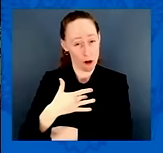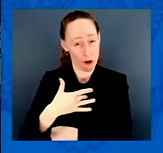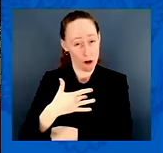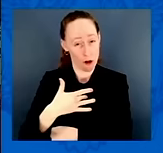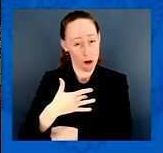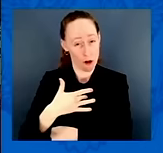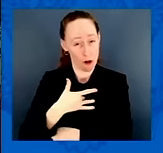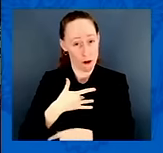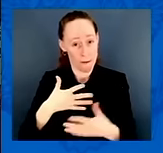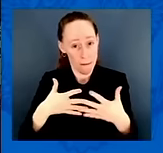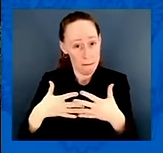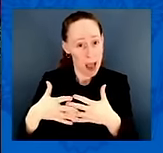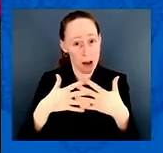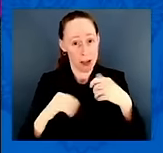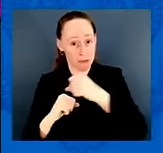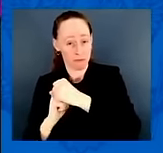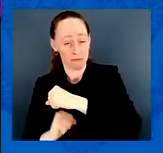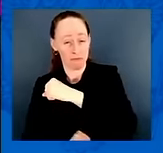whatever.